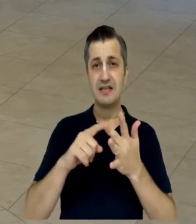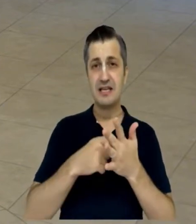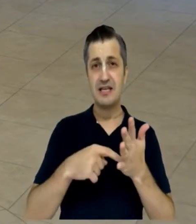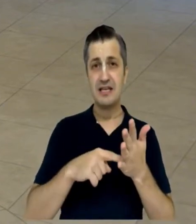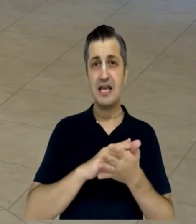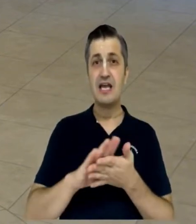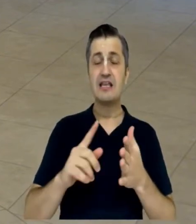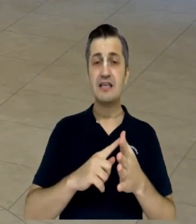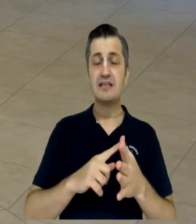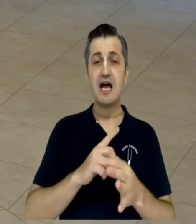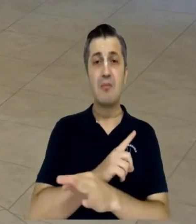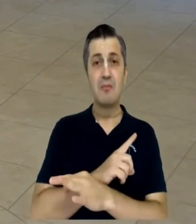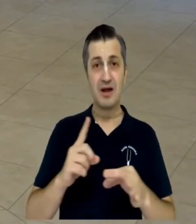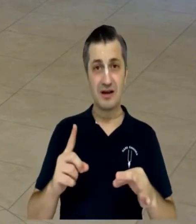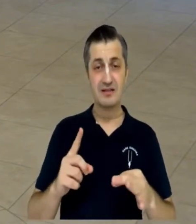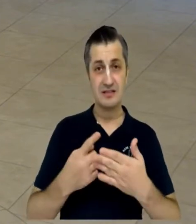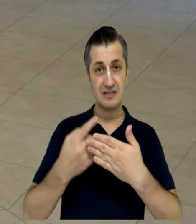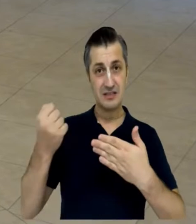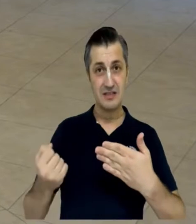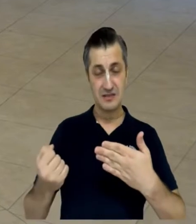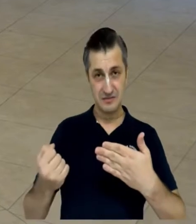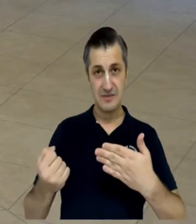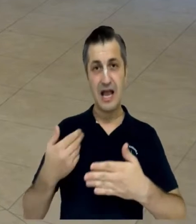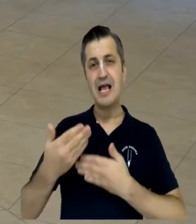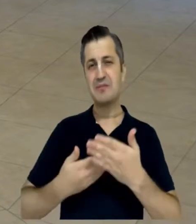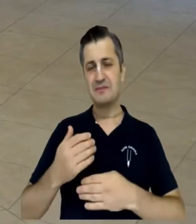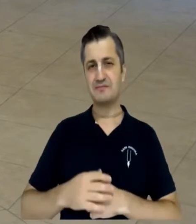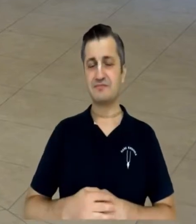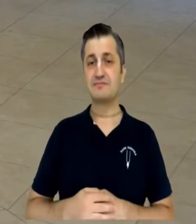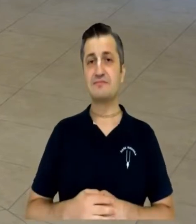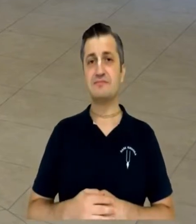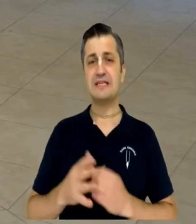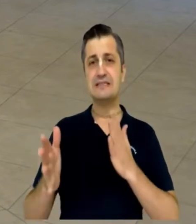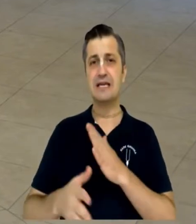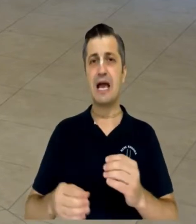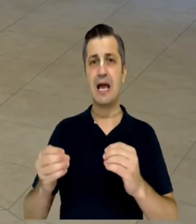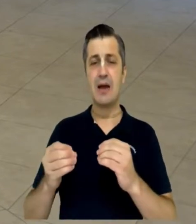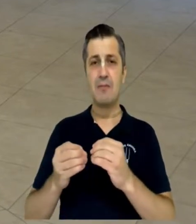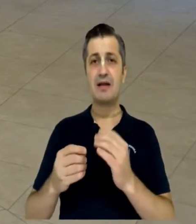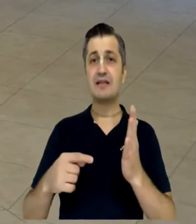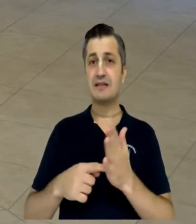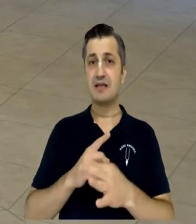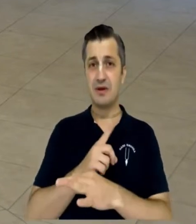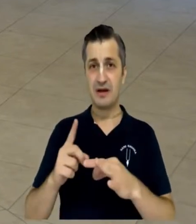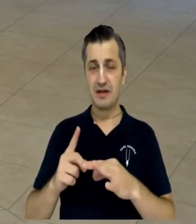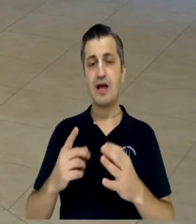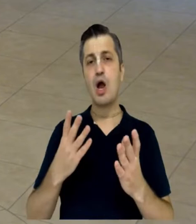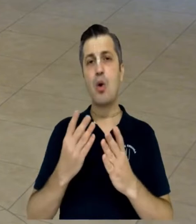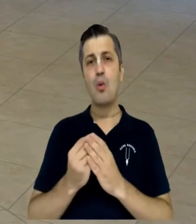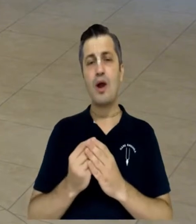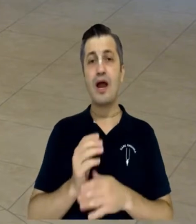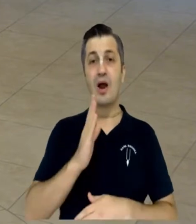At one point, Bhaktivedanta Maharaj was in India with Srila Prabhupada, and